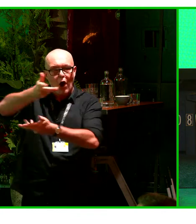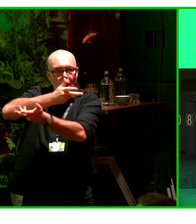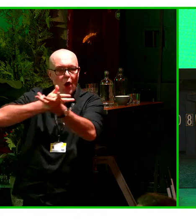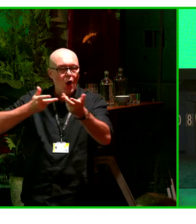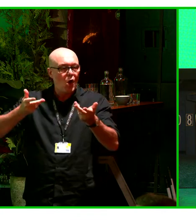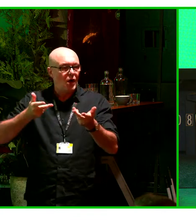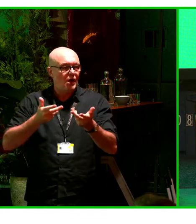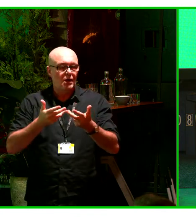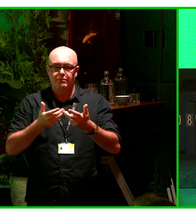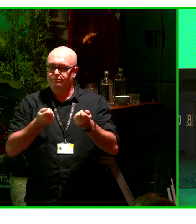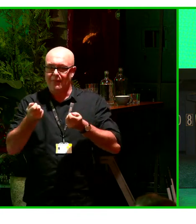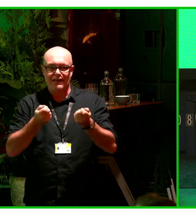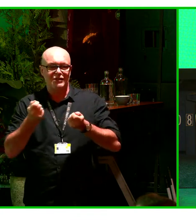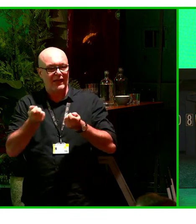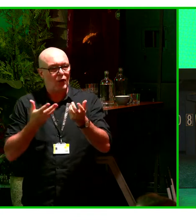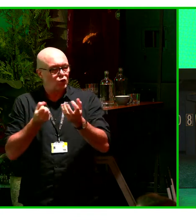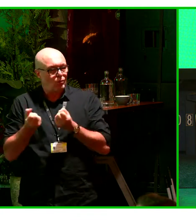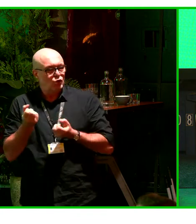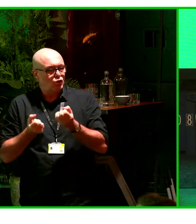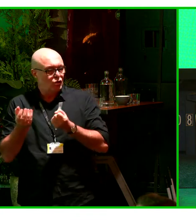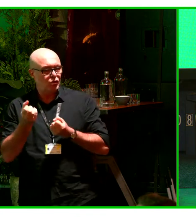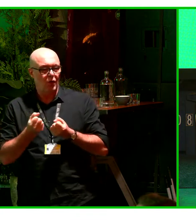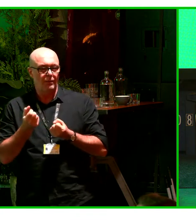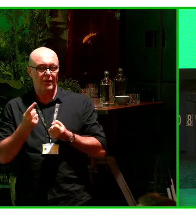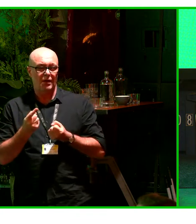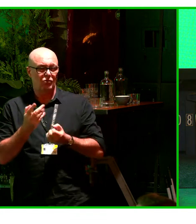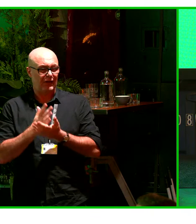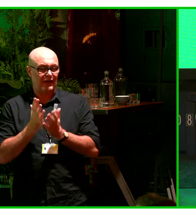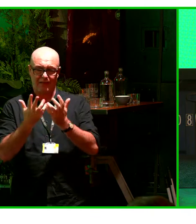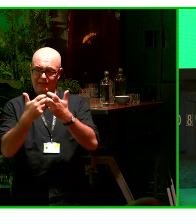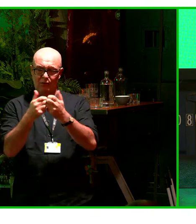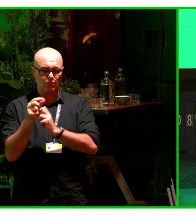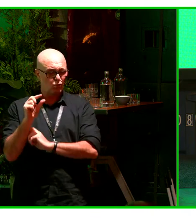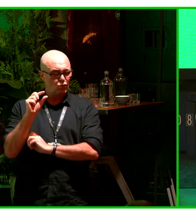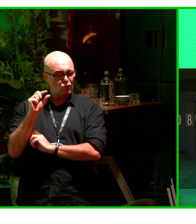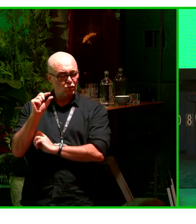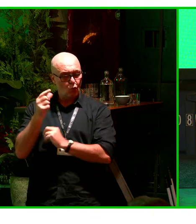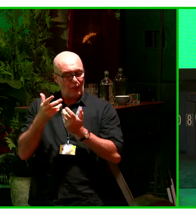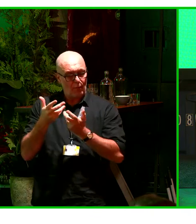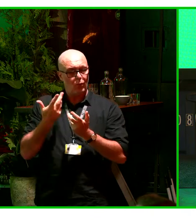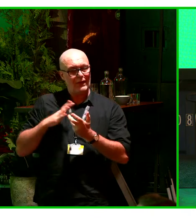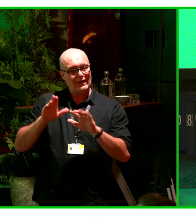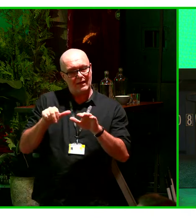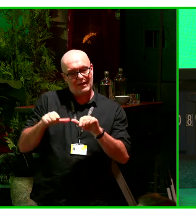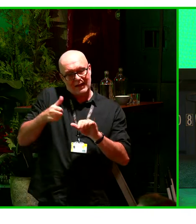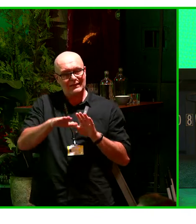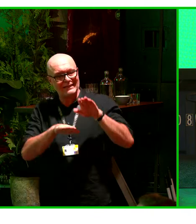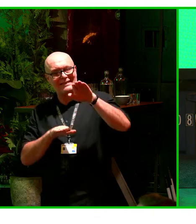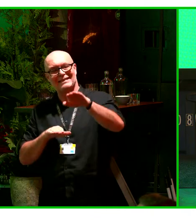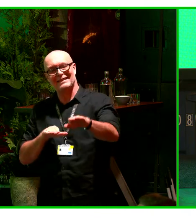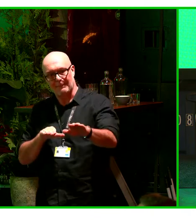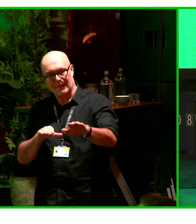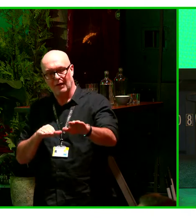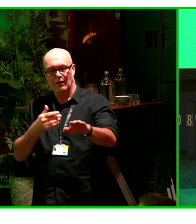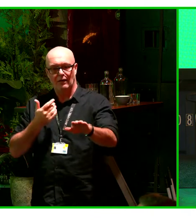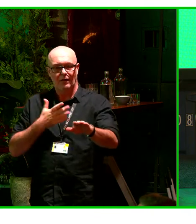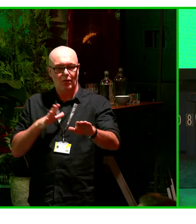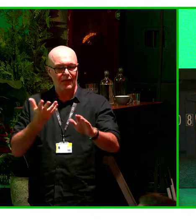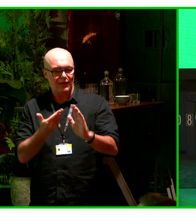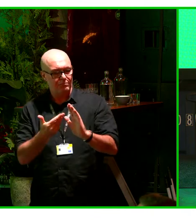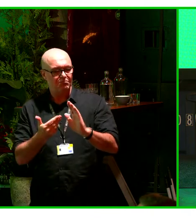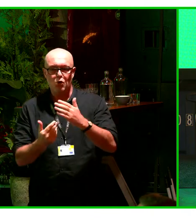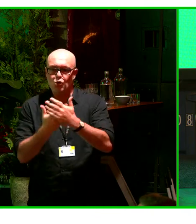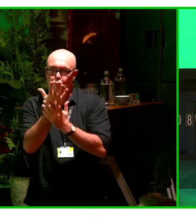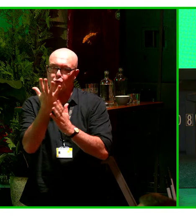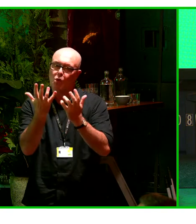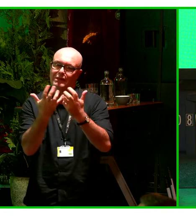but it's quite small. We need to take the next step and have readily available to us the technologies that allows us to actively manage